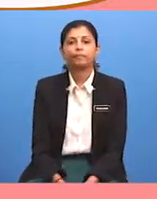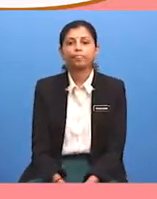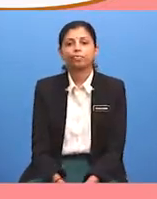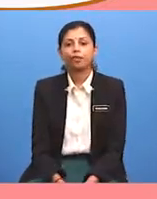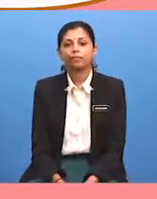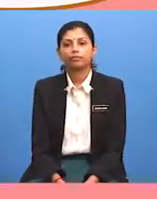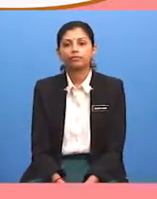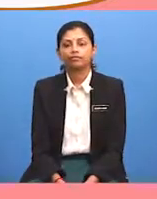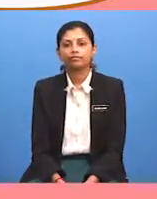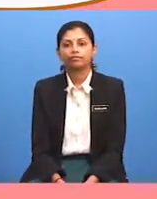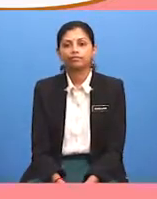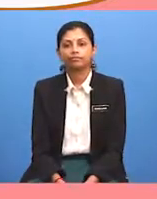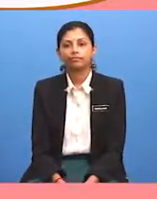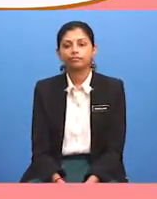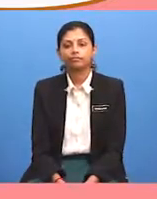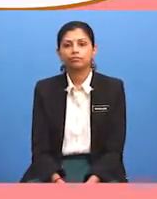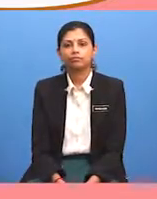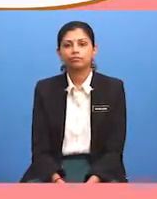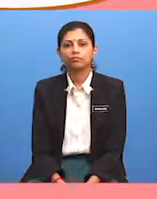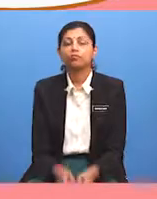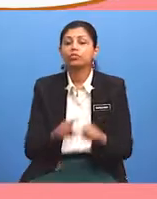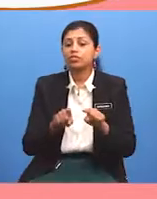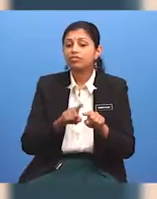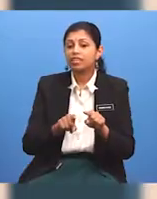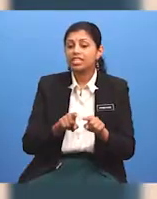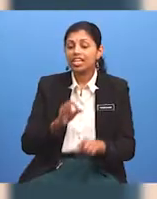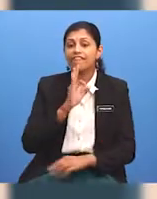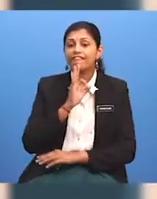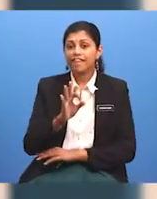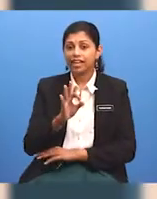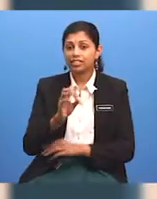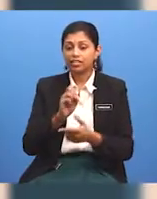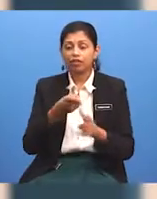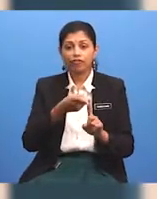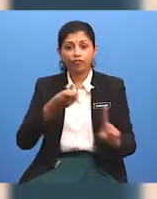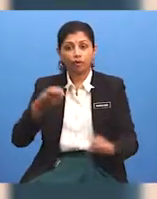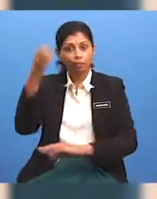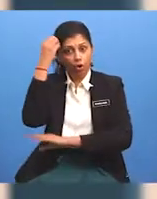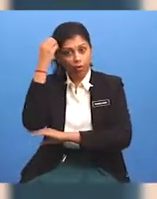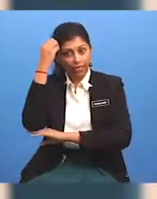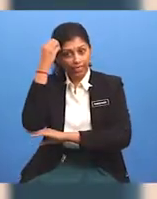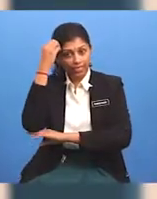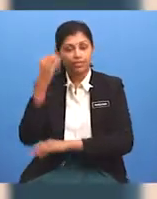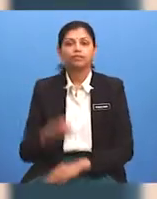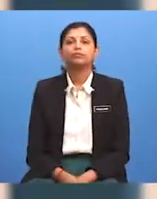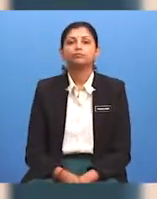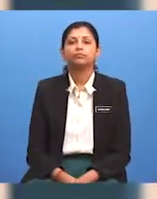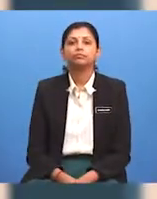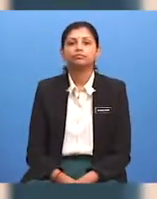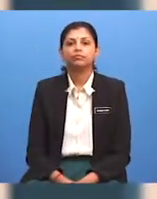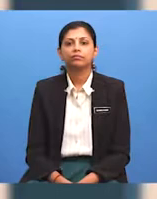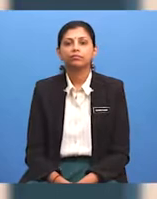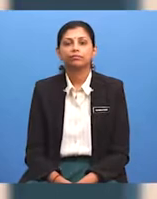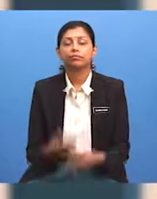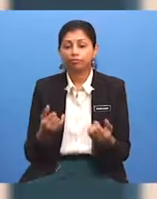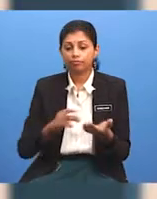distinguish facts from opinions. We are now going to read two articles about Bill